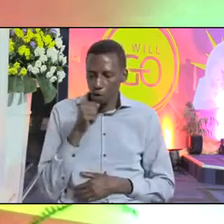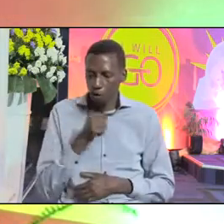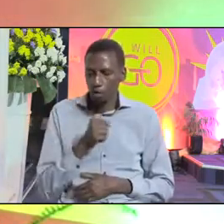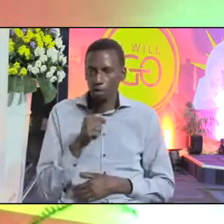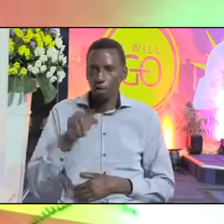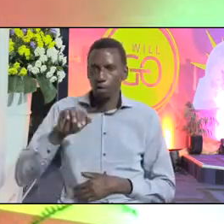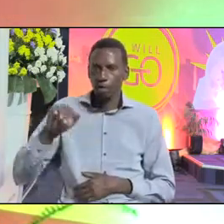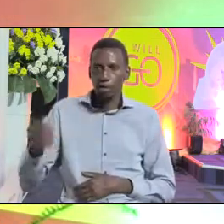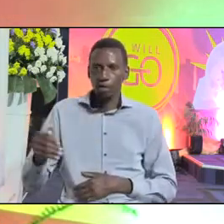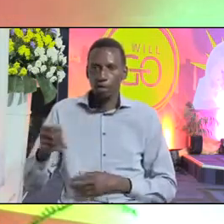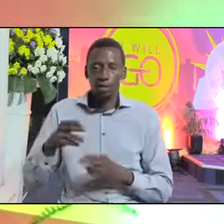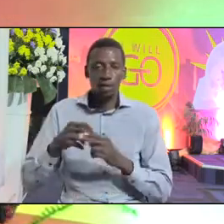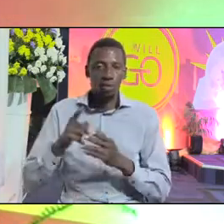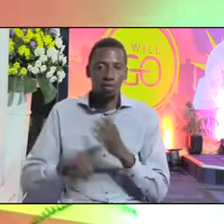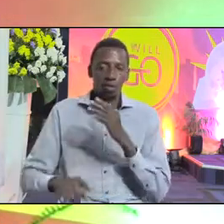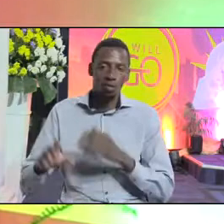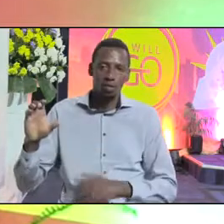Corinth.